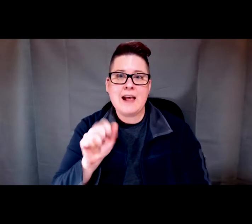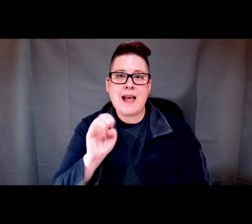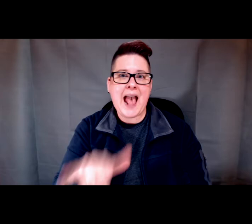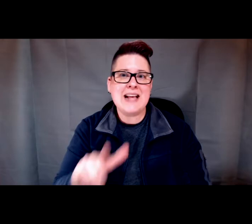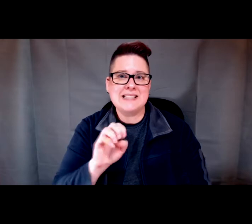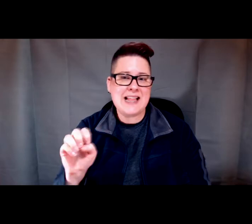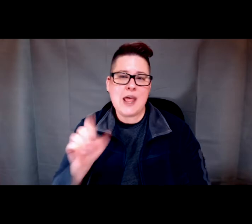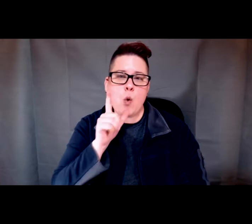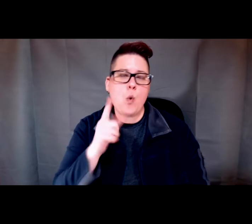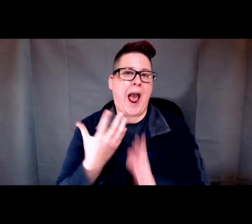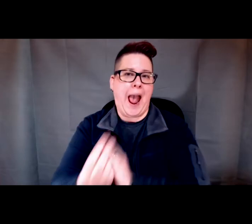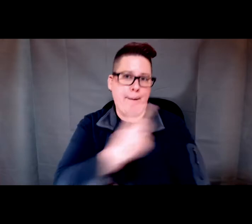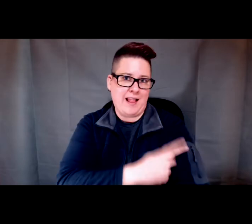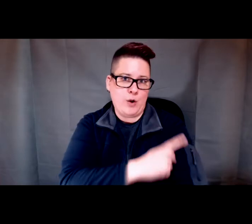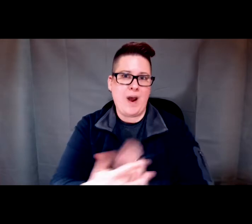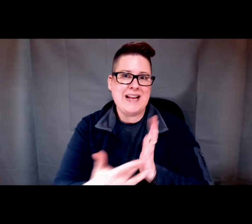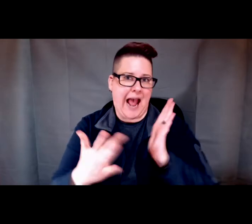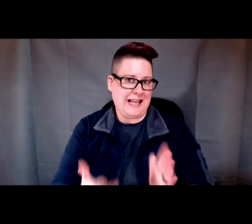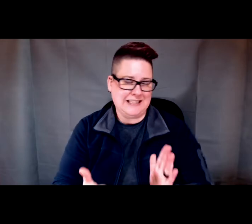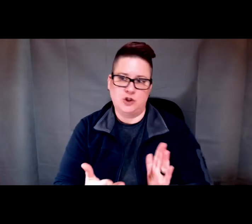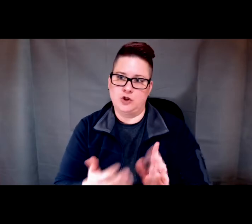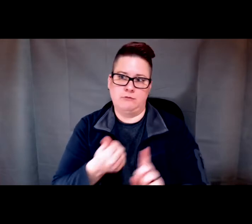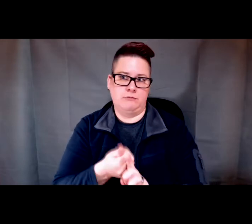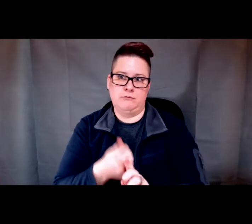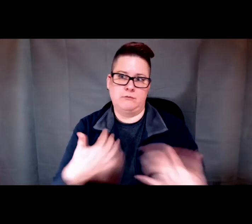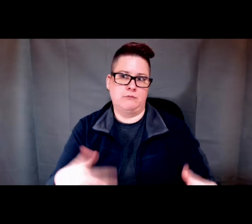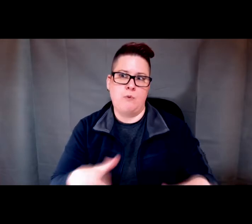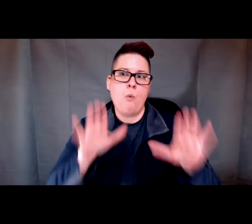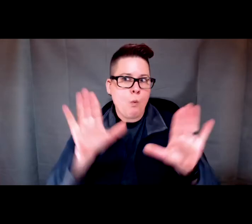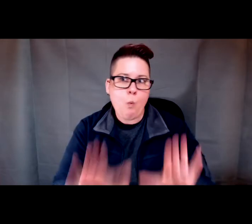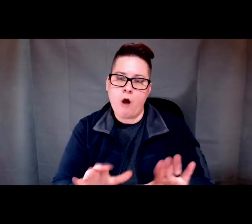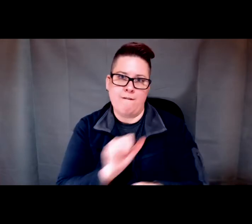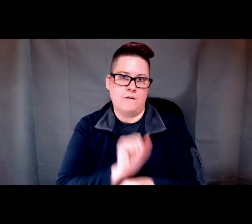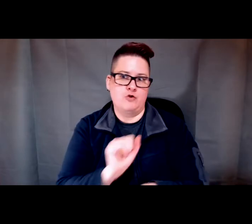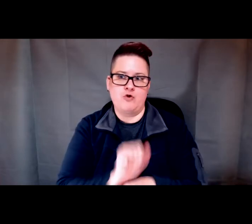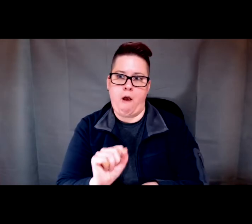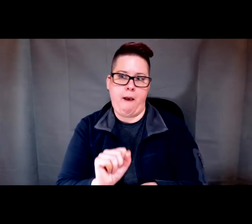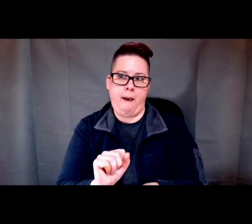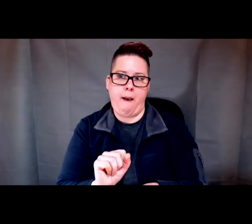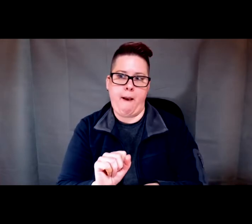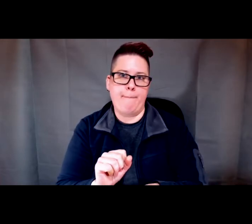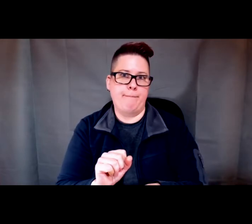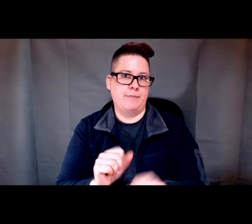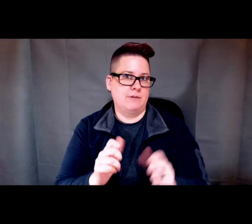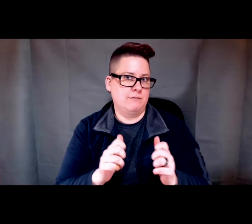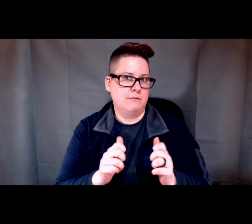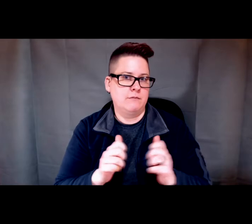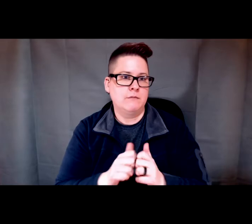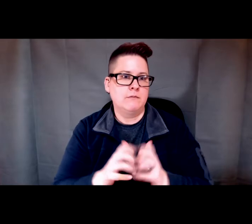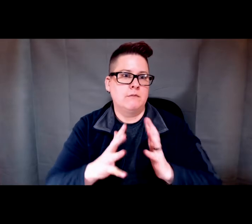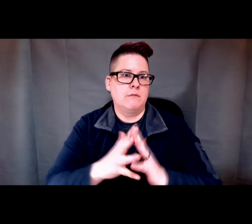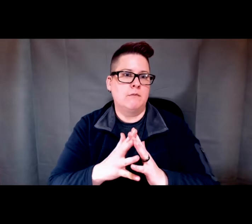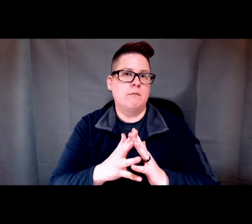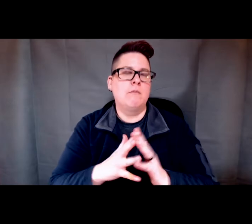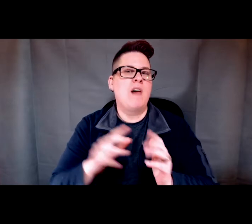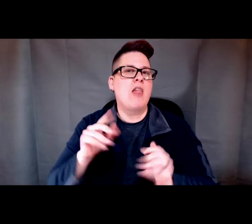ambulatory technician and has been really doing a wonderful job getting the program of Rose Counseling that you're